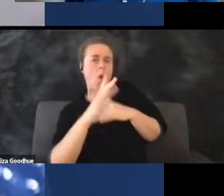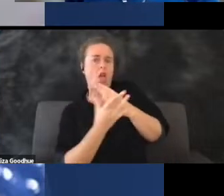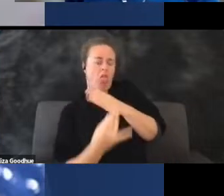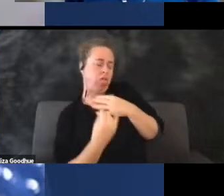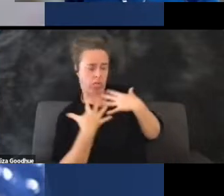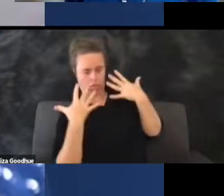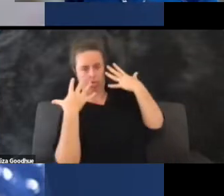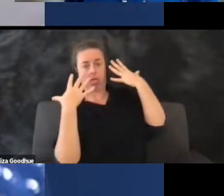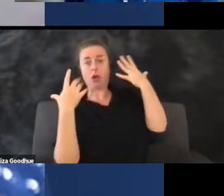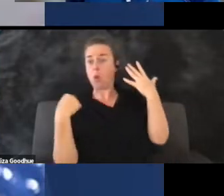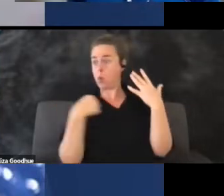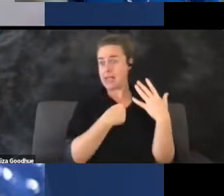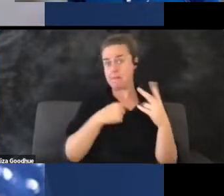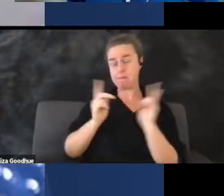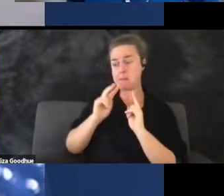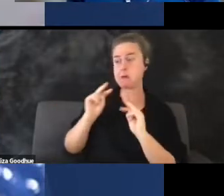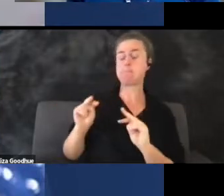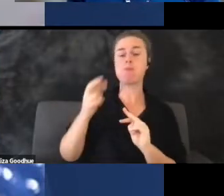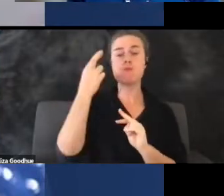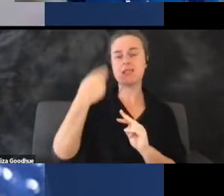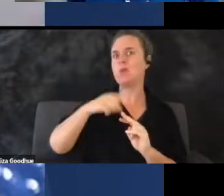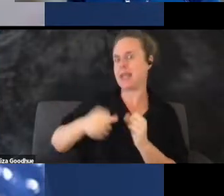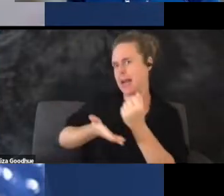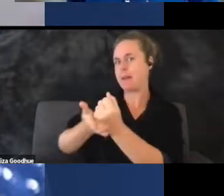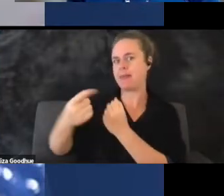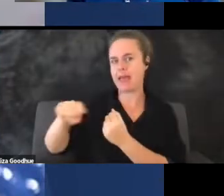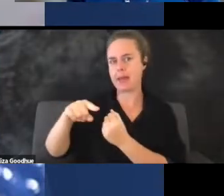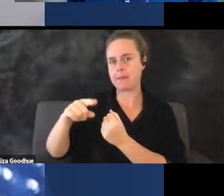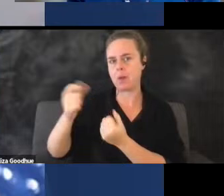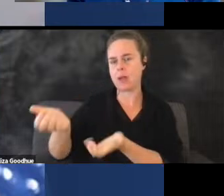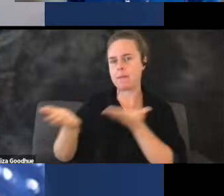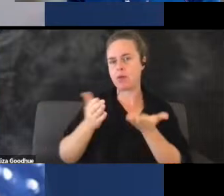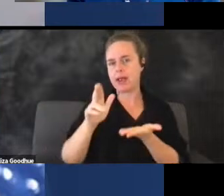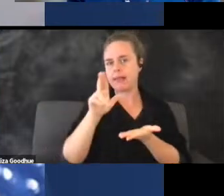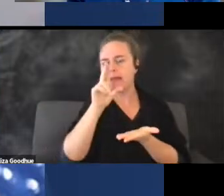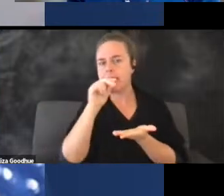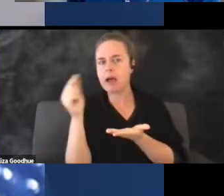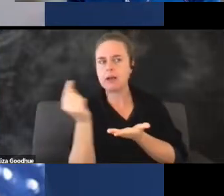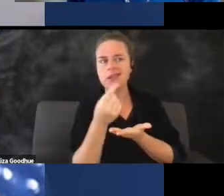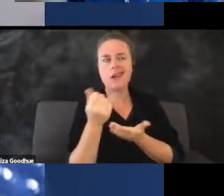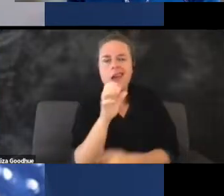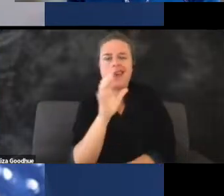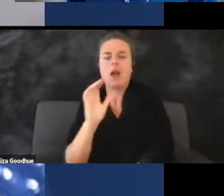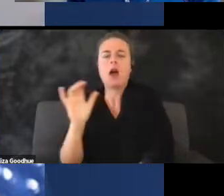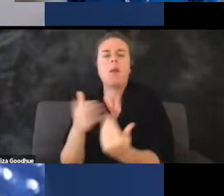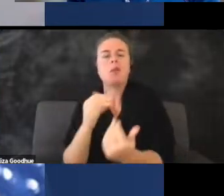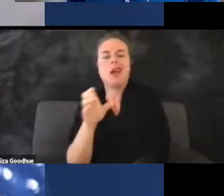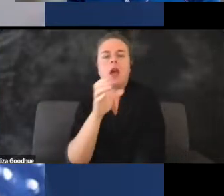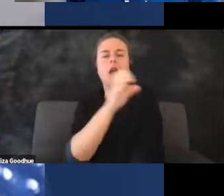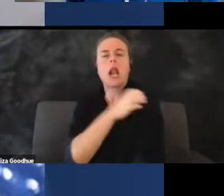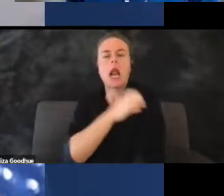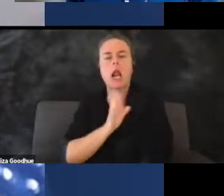could help the ducks, right? So we bring the ducks, if you want to think about this kind of as a clinical intervention, the duck is already